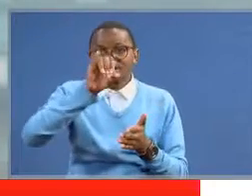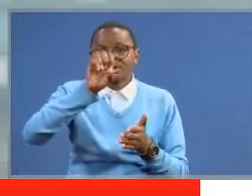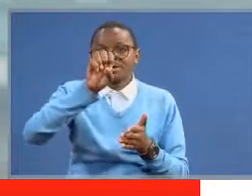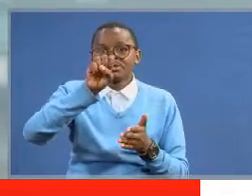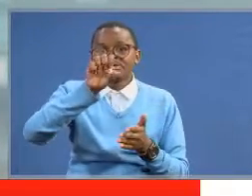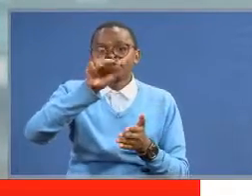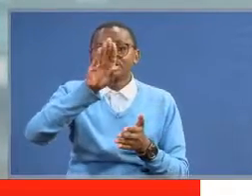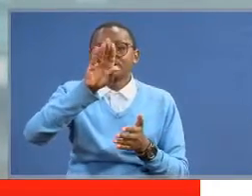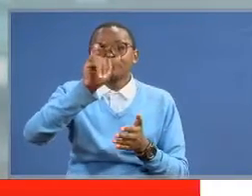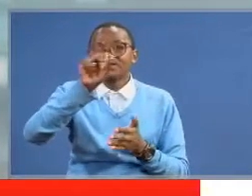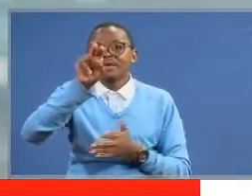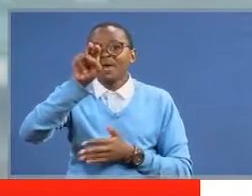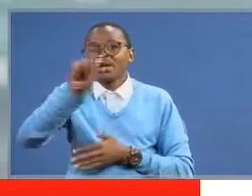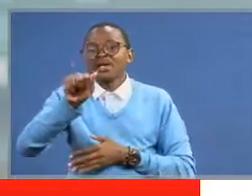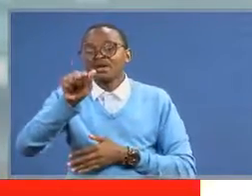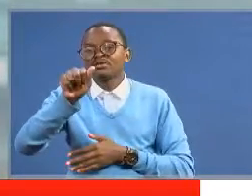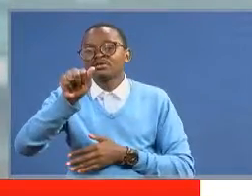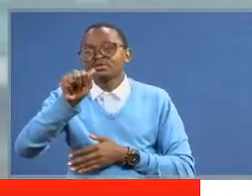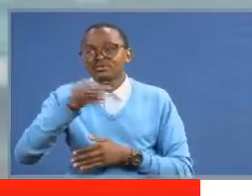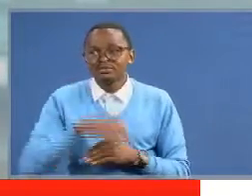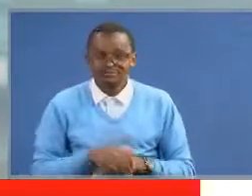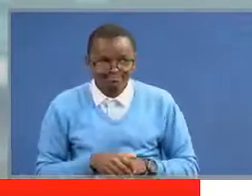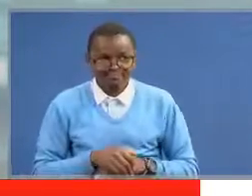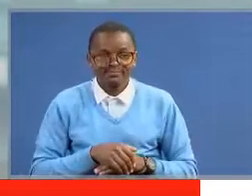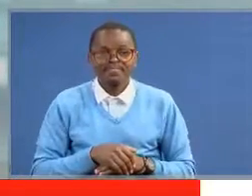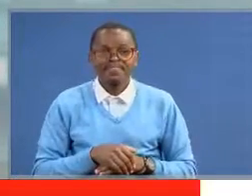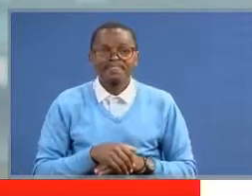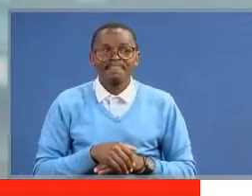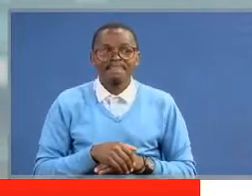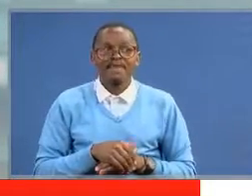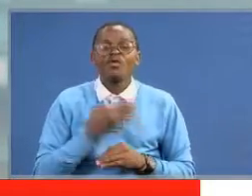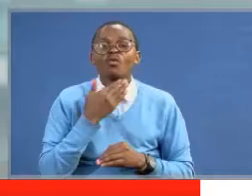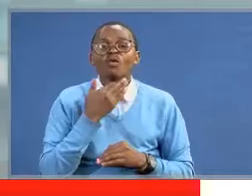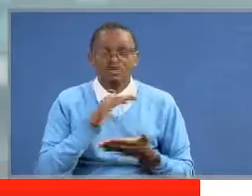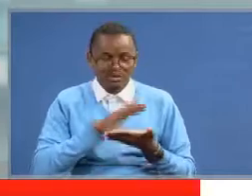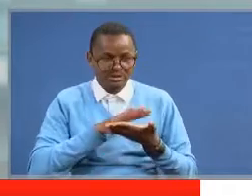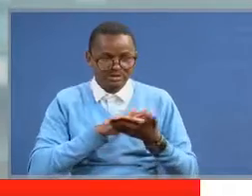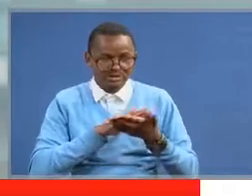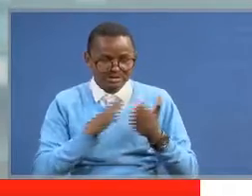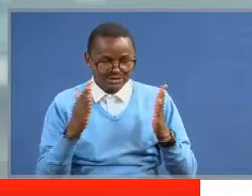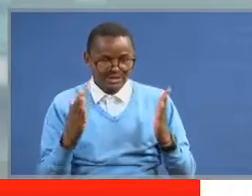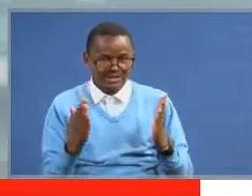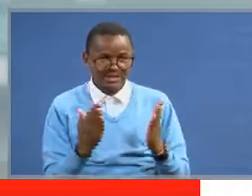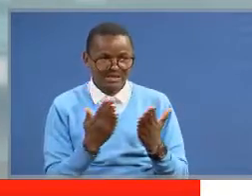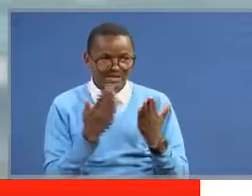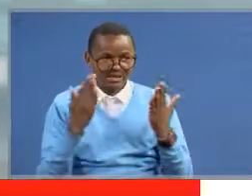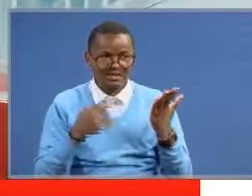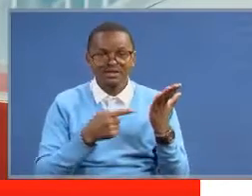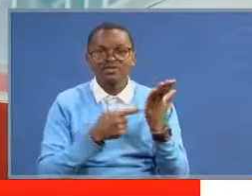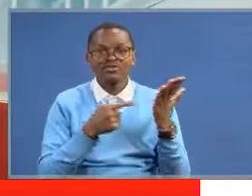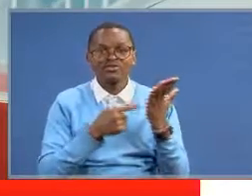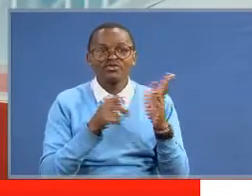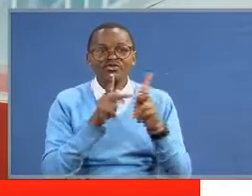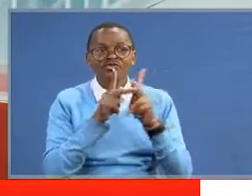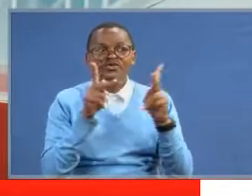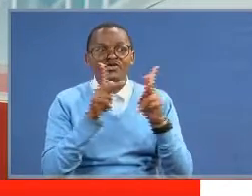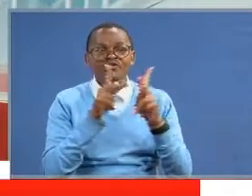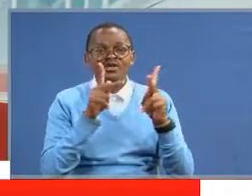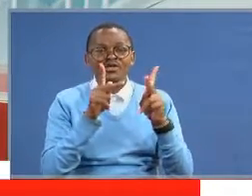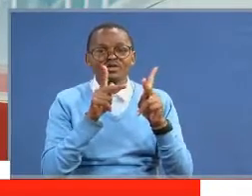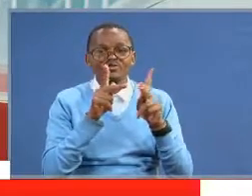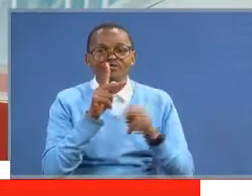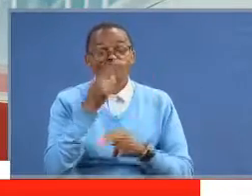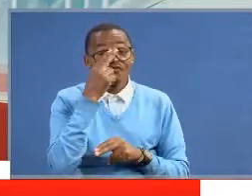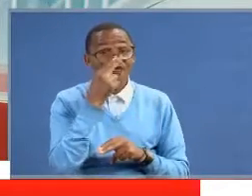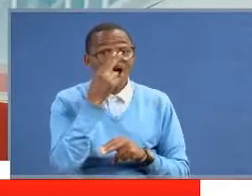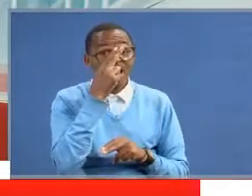really wants to be like you. Oh, yeah. So I would really like to encourage you that technology is very fun, and it's